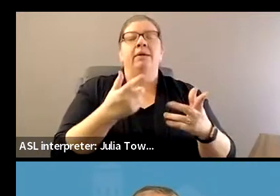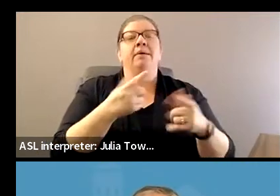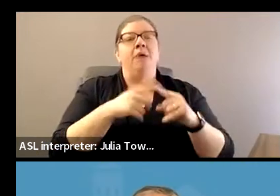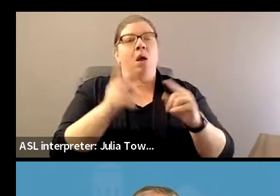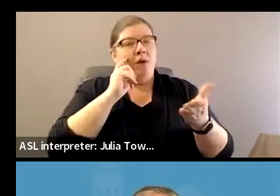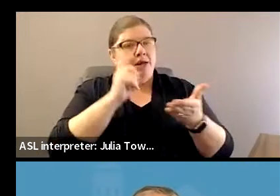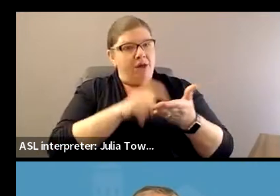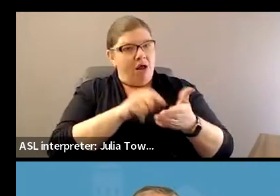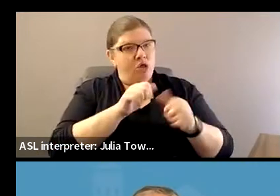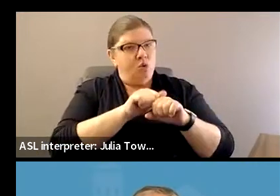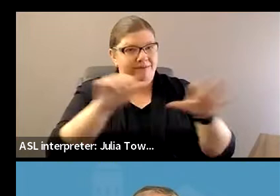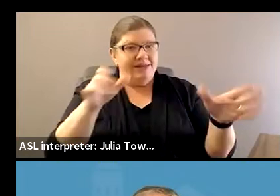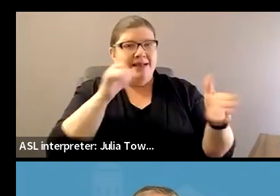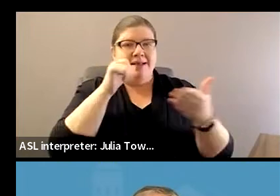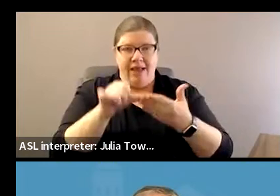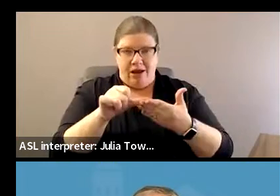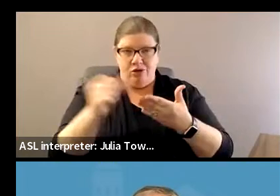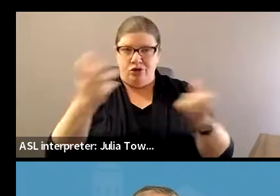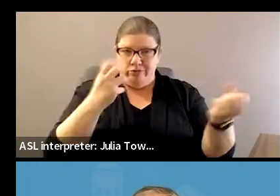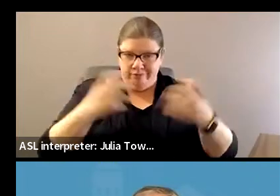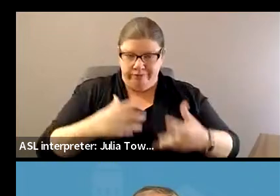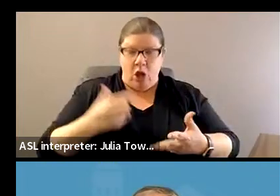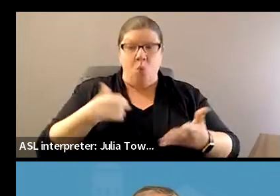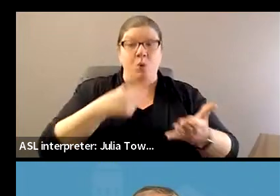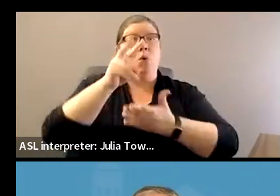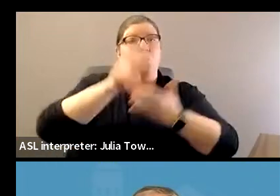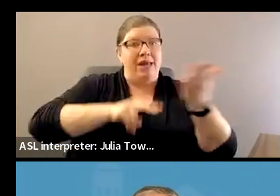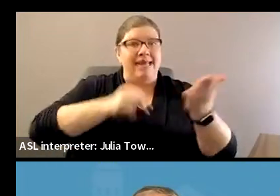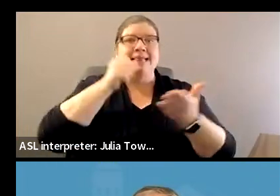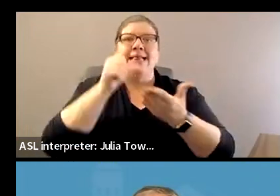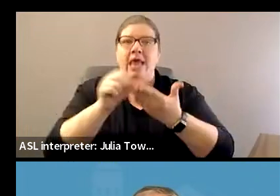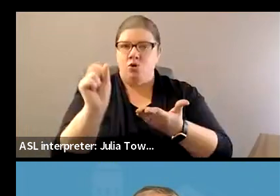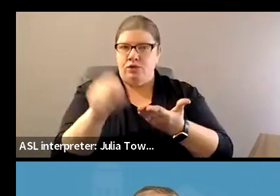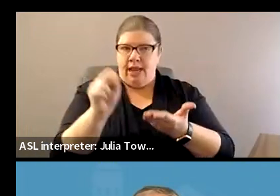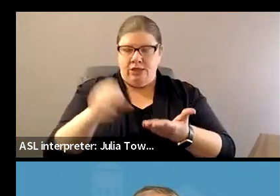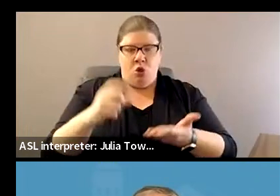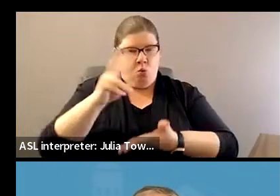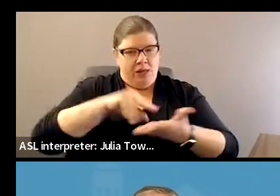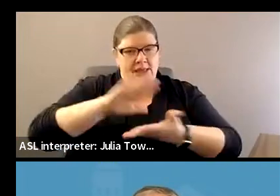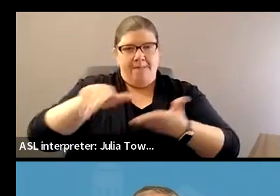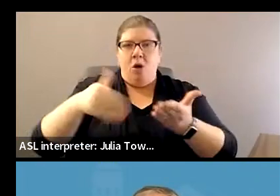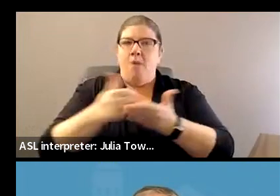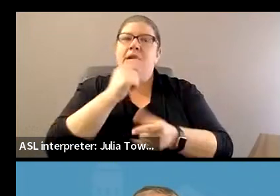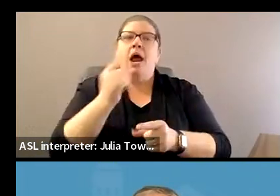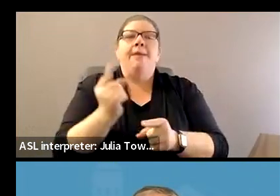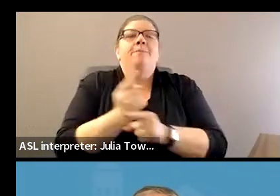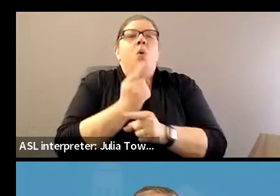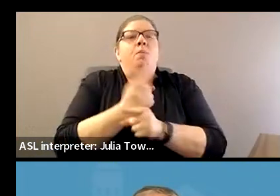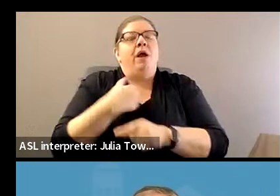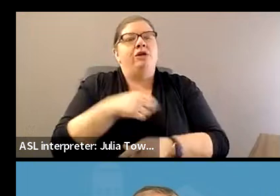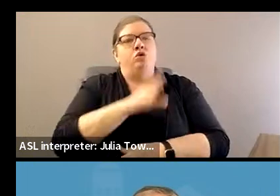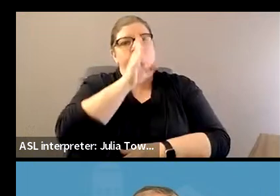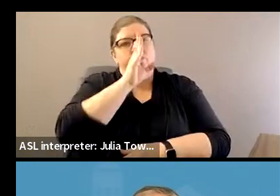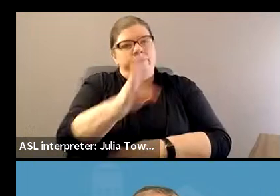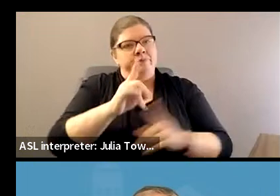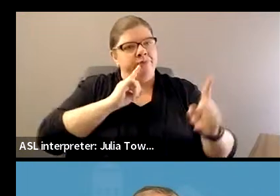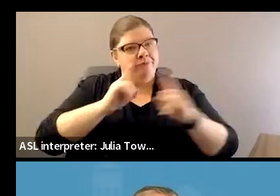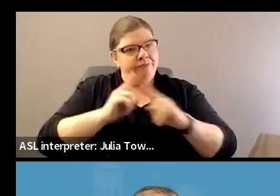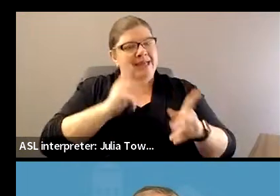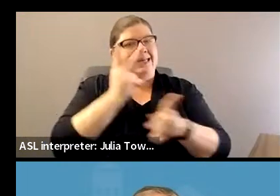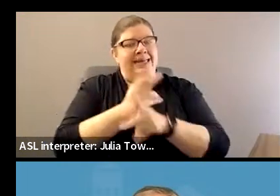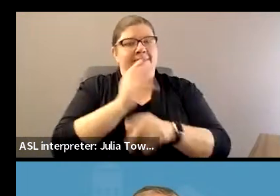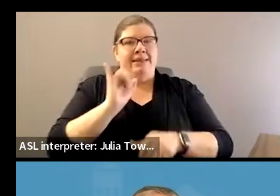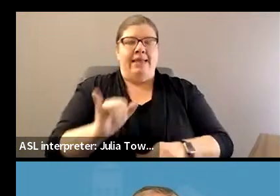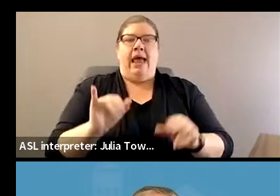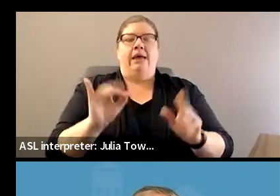that you've sent the letters there and that we do read the letters, but we're not it would not be appropriate for us to have direct discussion. We want to maintain the